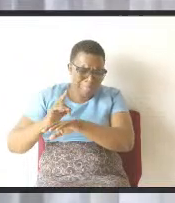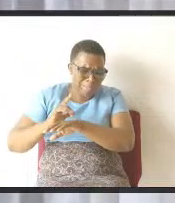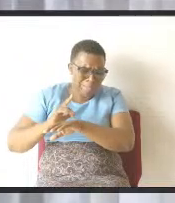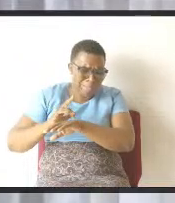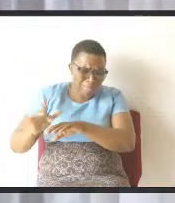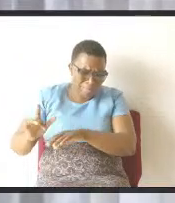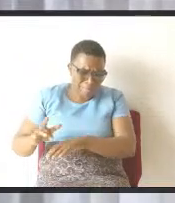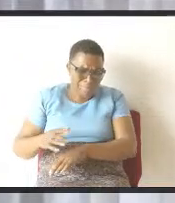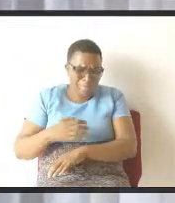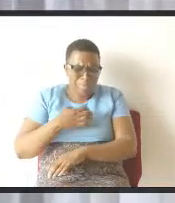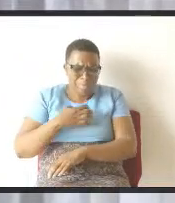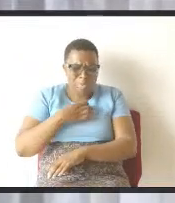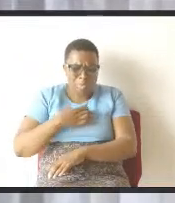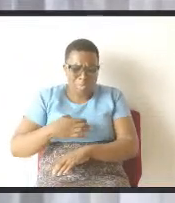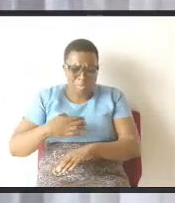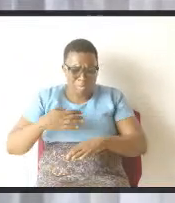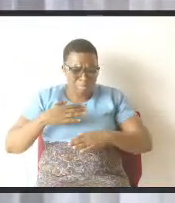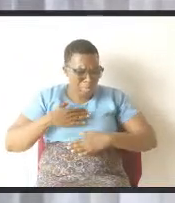hungry vessels,